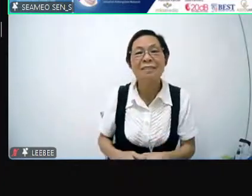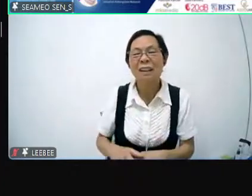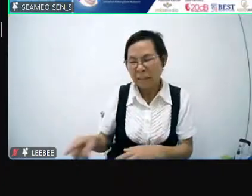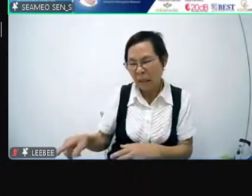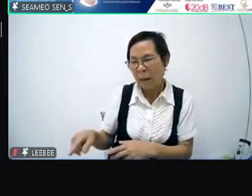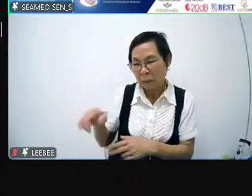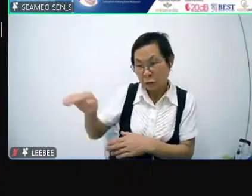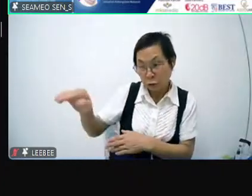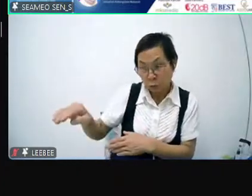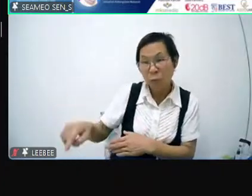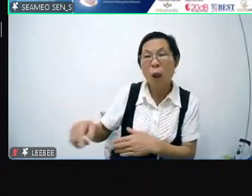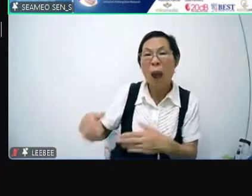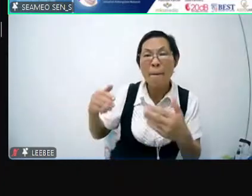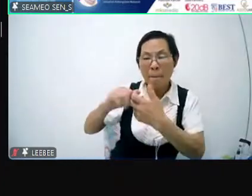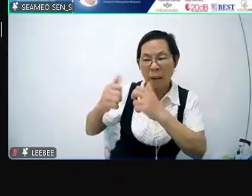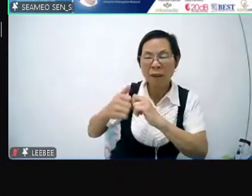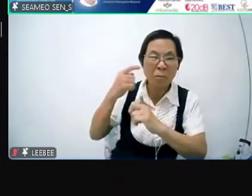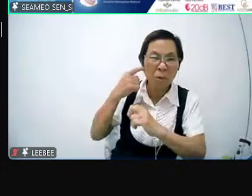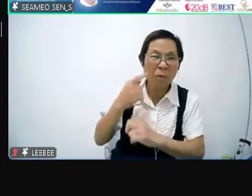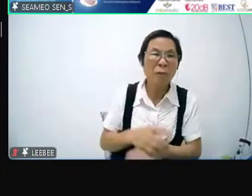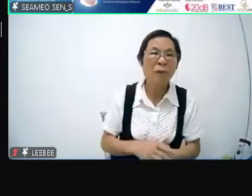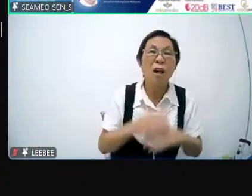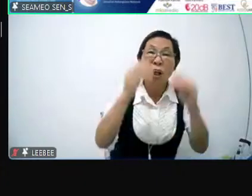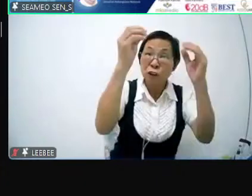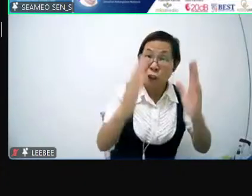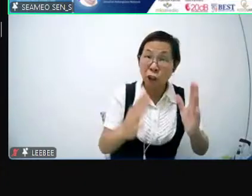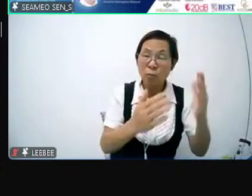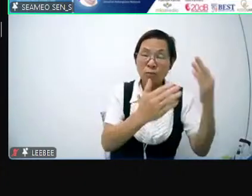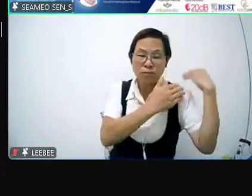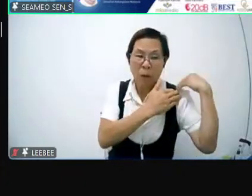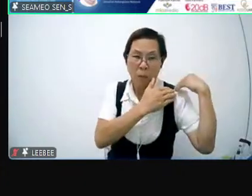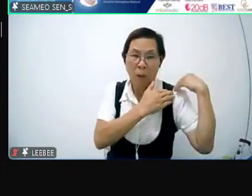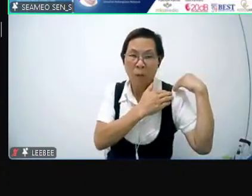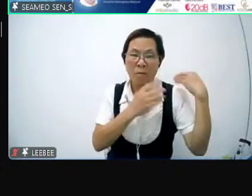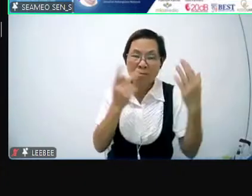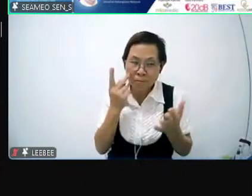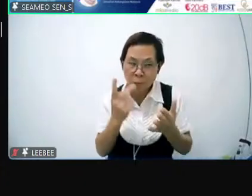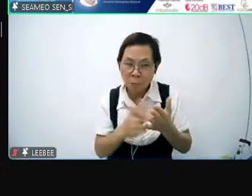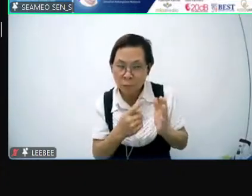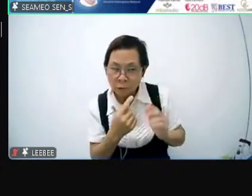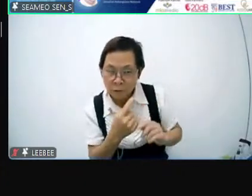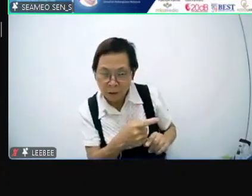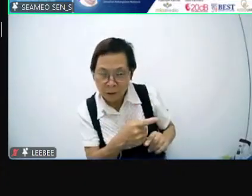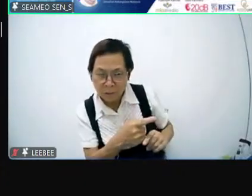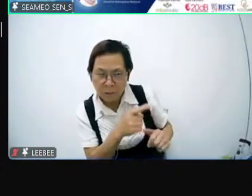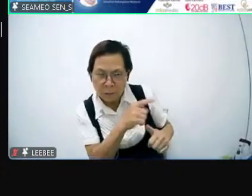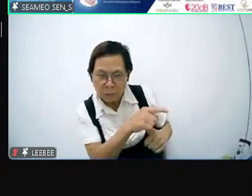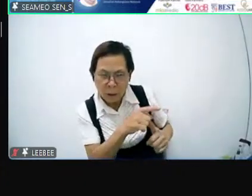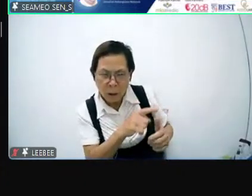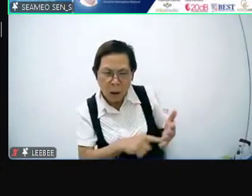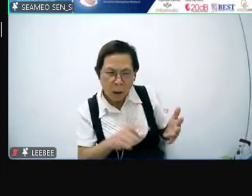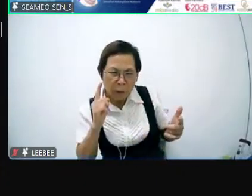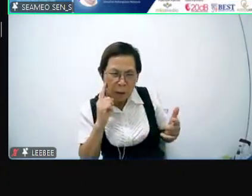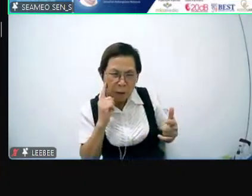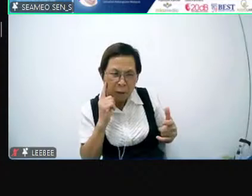difficulties. Teachers play a key role in recognizing signs of hearing difficulties at